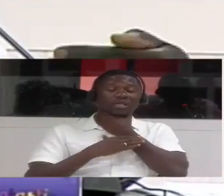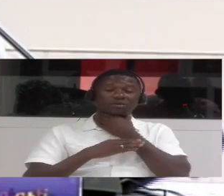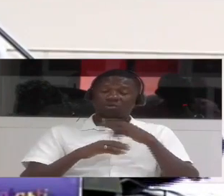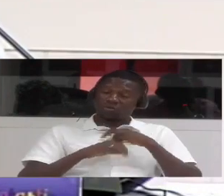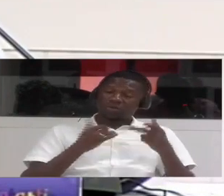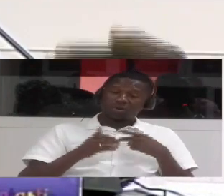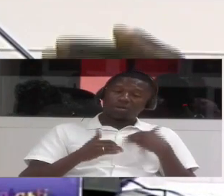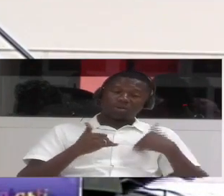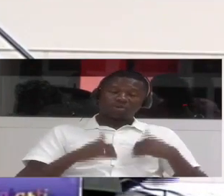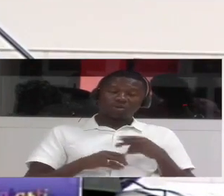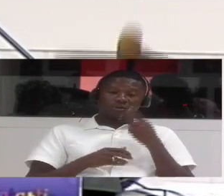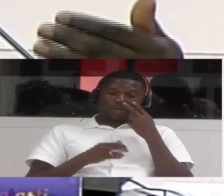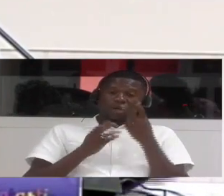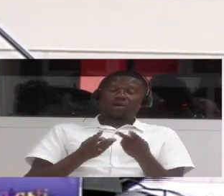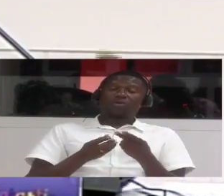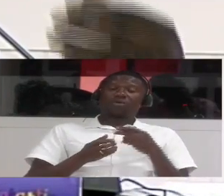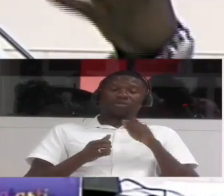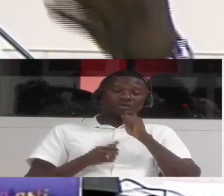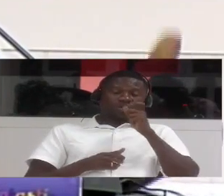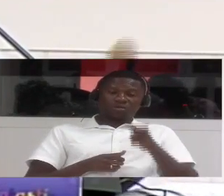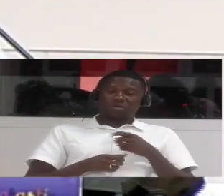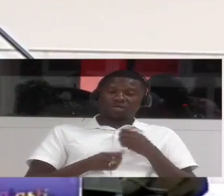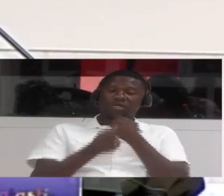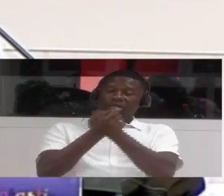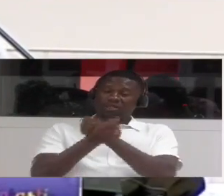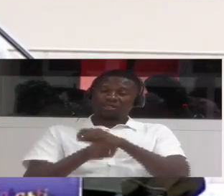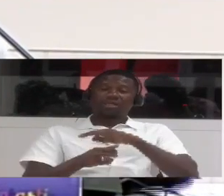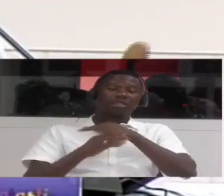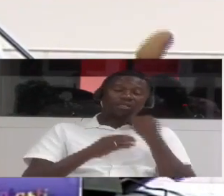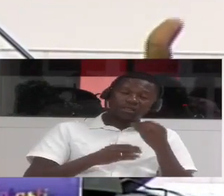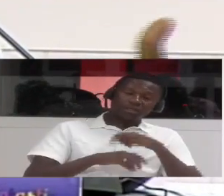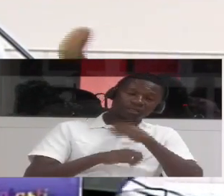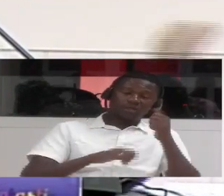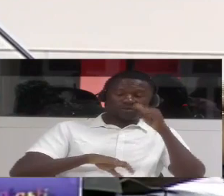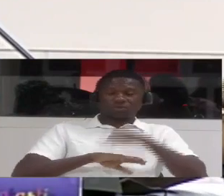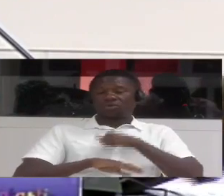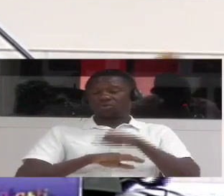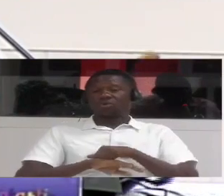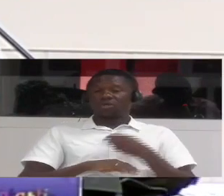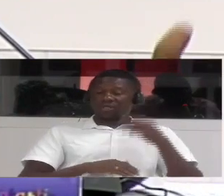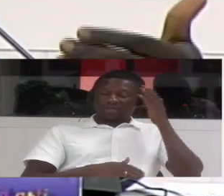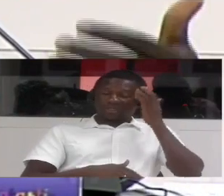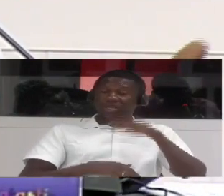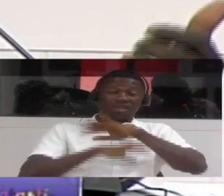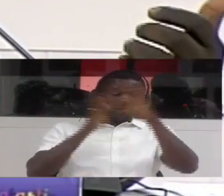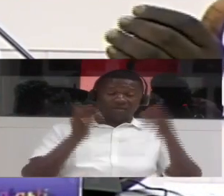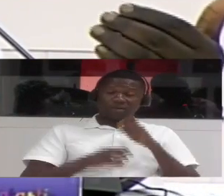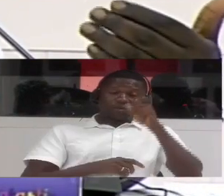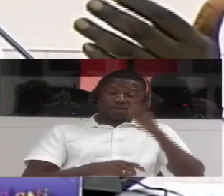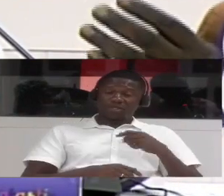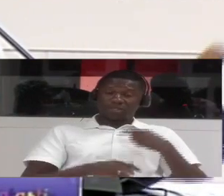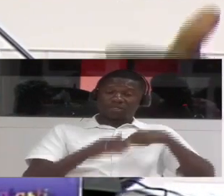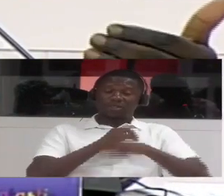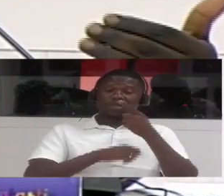how journalists were being arrested, killed, and, you know, tortured. And I think every person in the Gambia should see